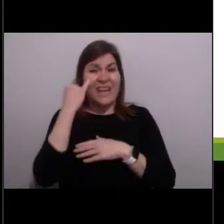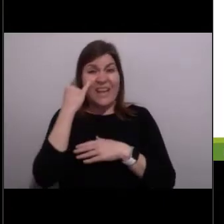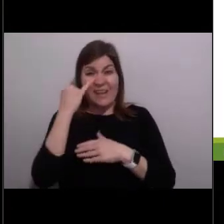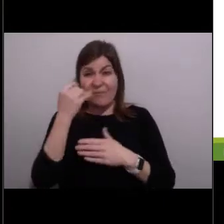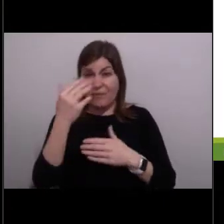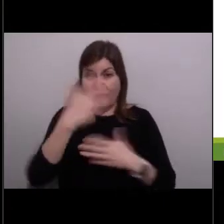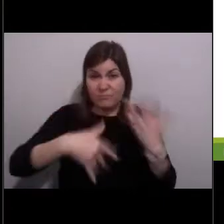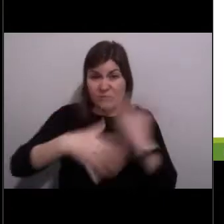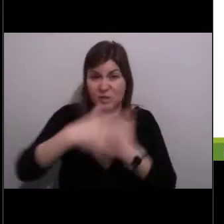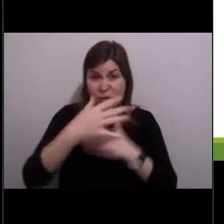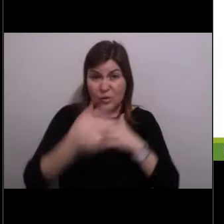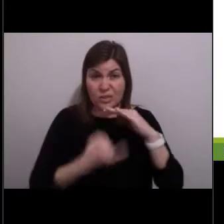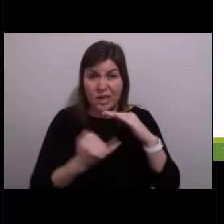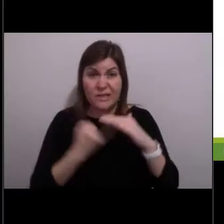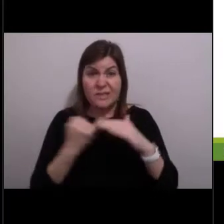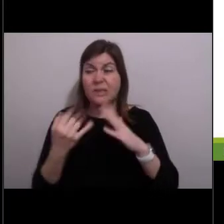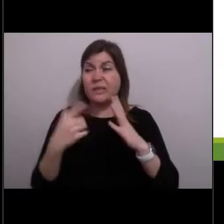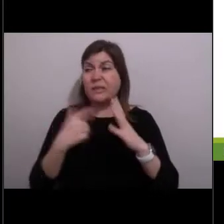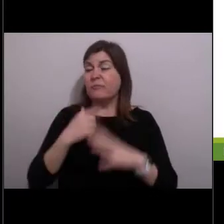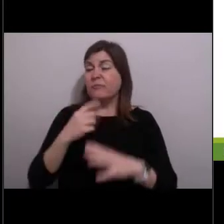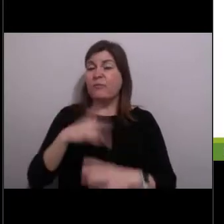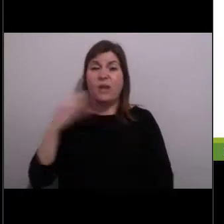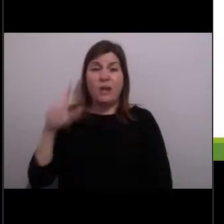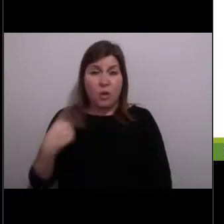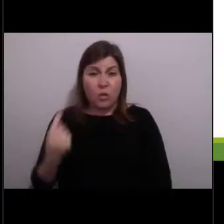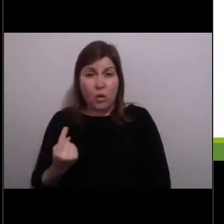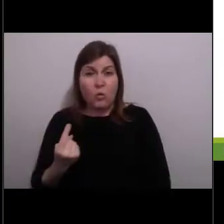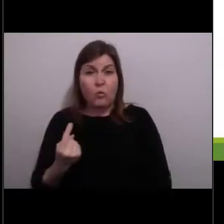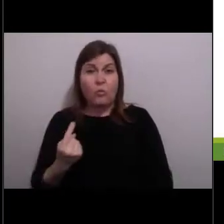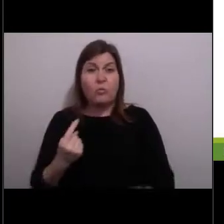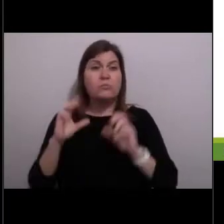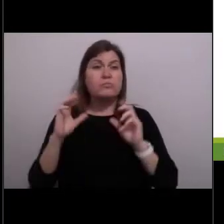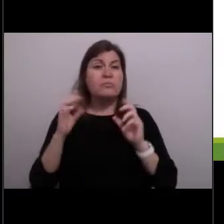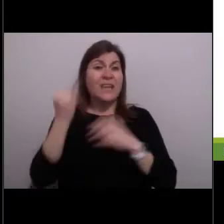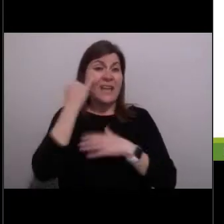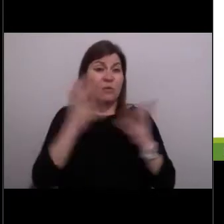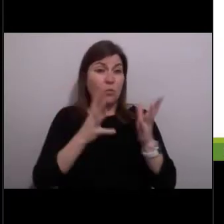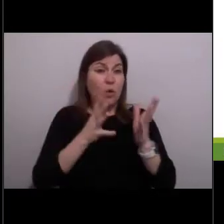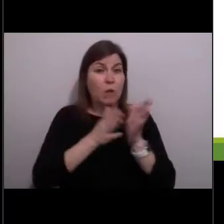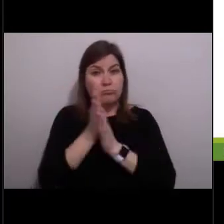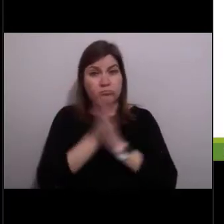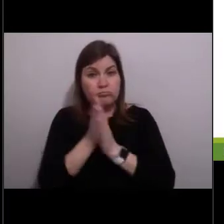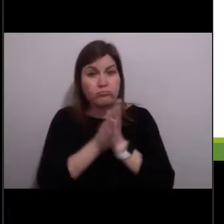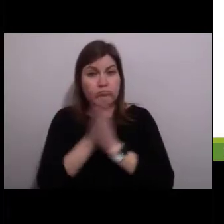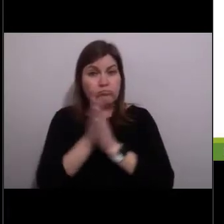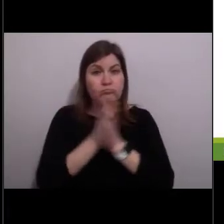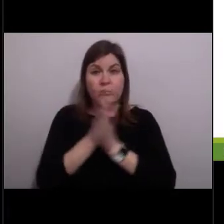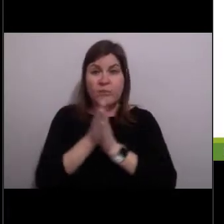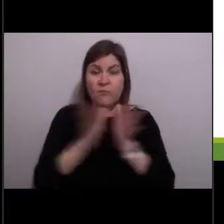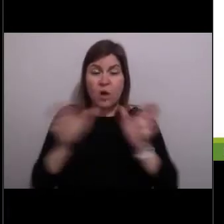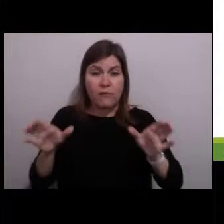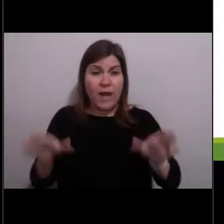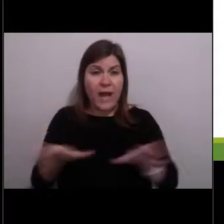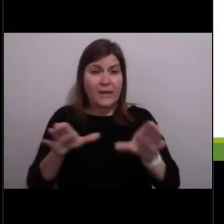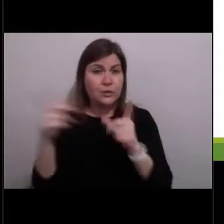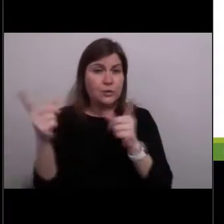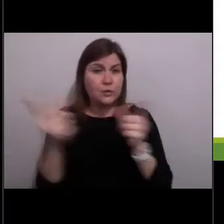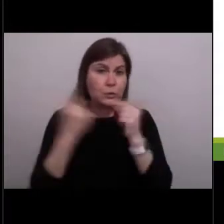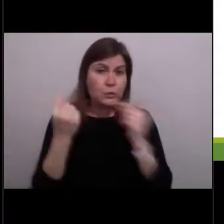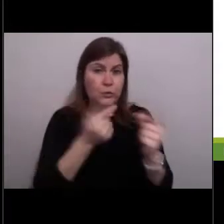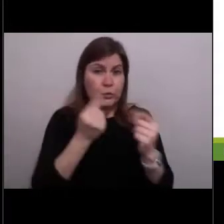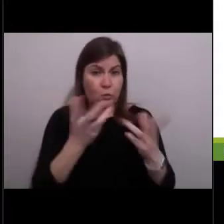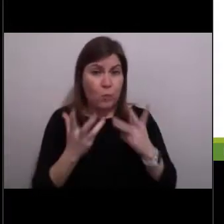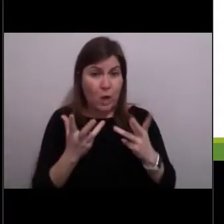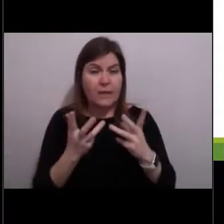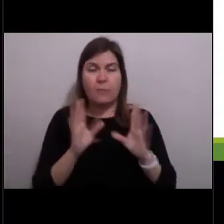to improve their well-being. If you want to participate and take action in terms of long-term care, it would be great if you